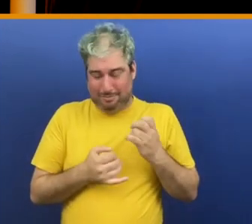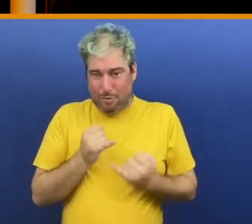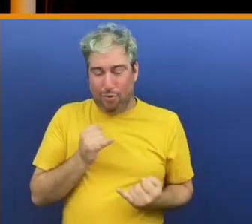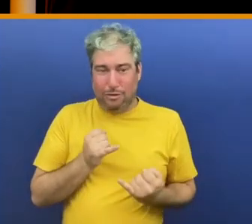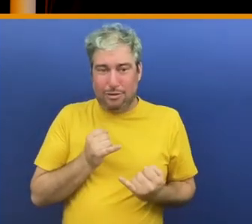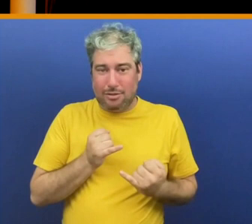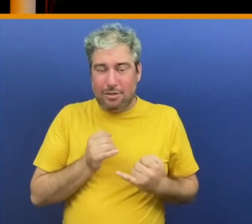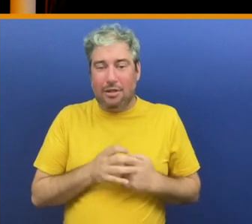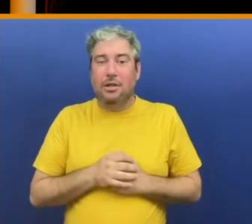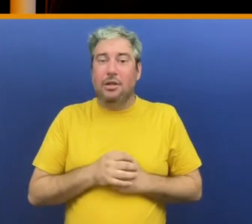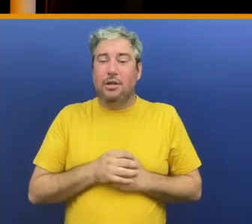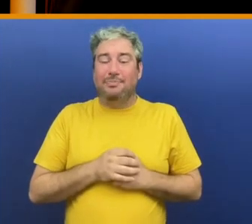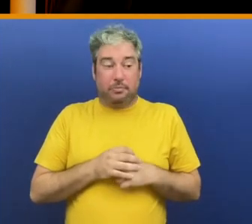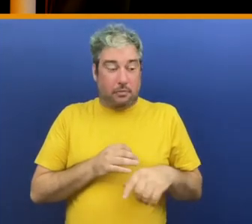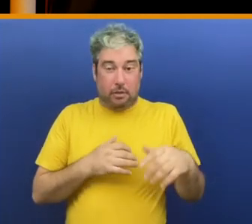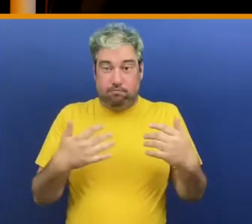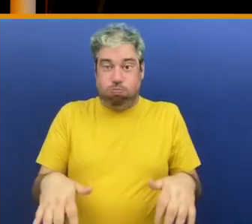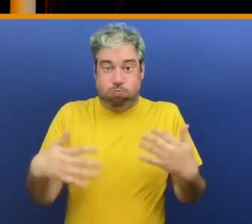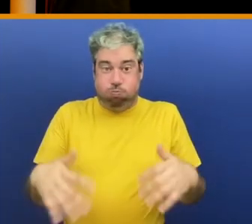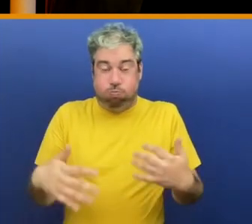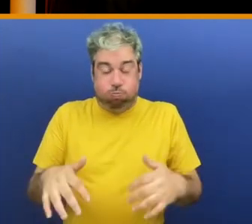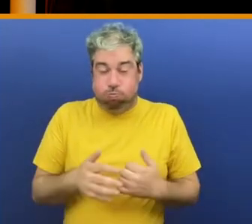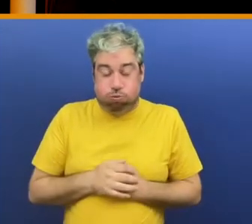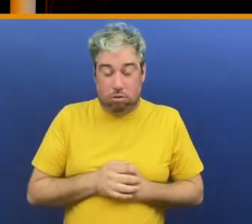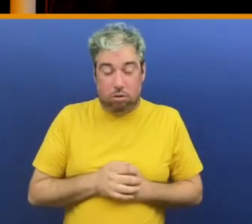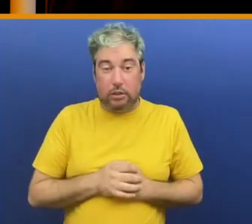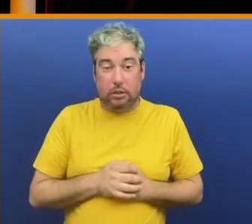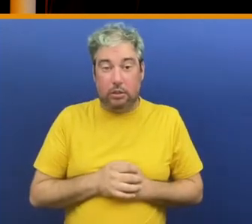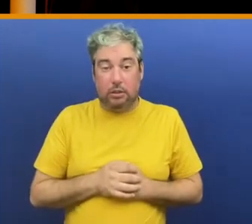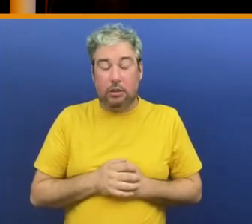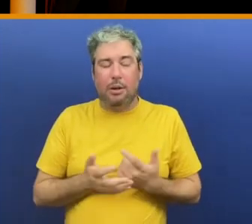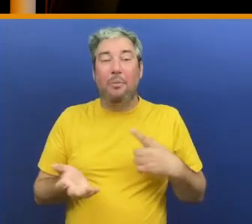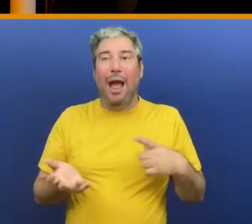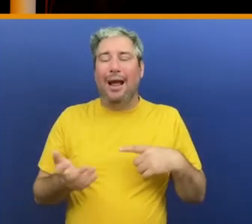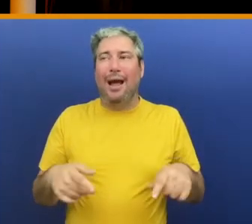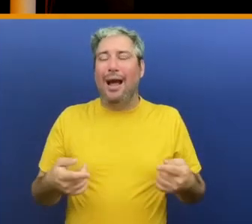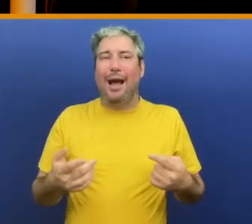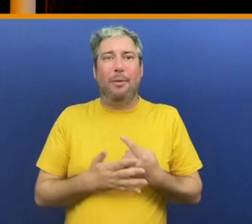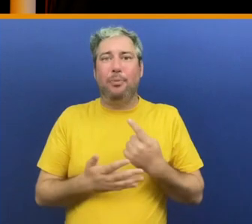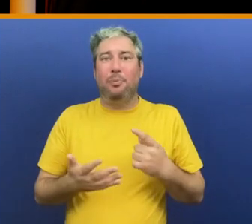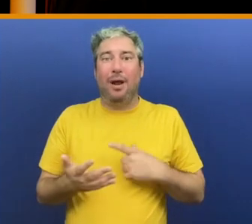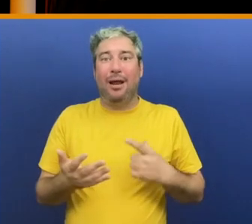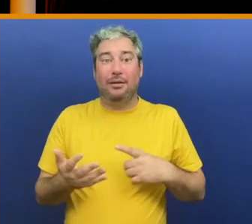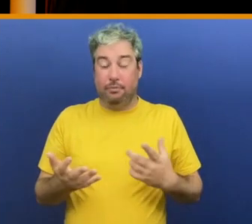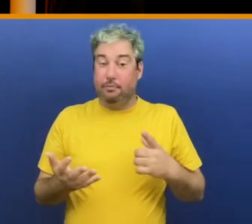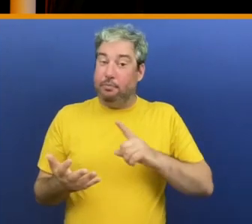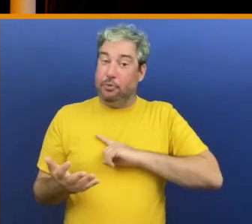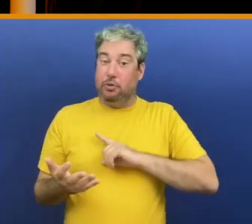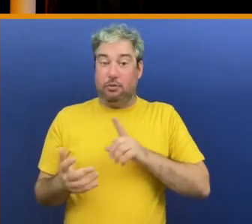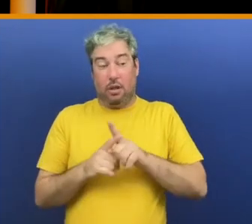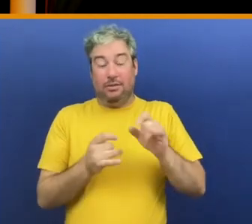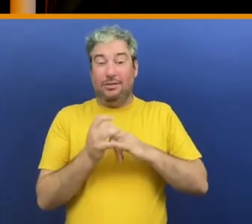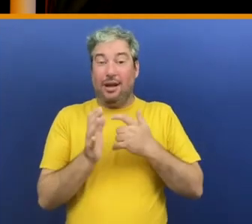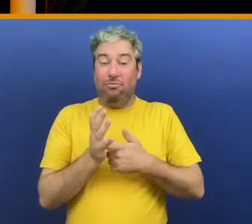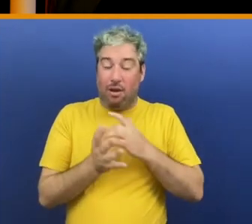it? And one of the reasons is, as Sarah said, and as Callum said, the Parliament does not get a